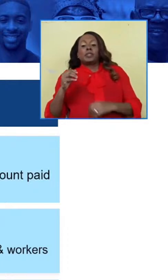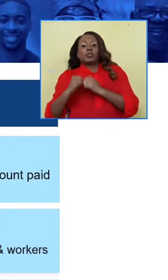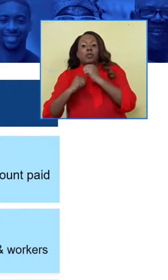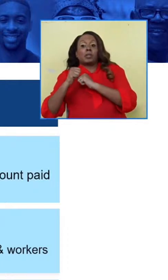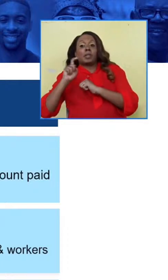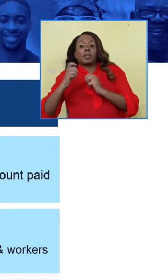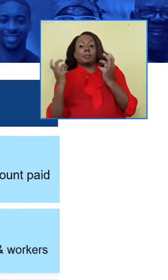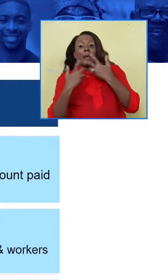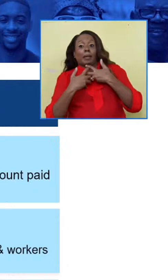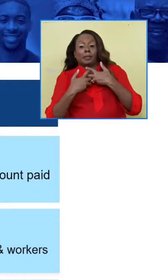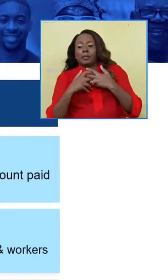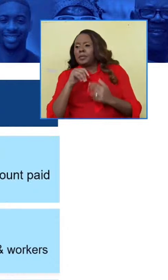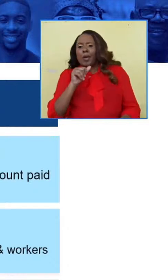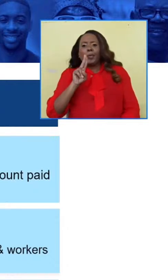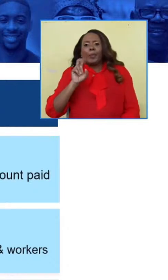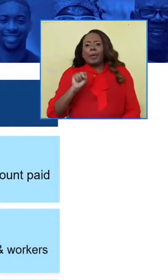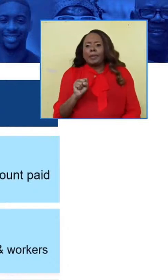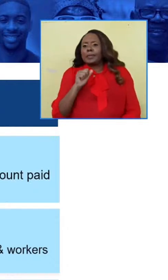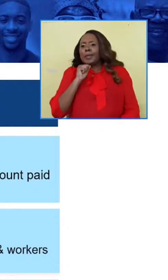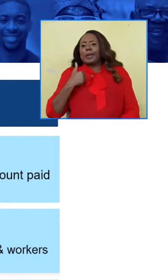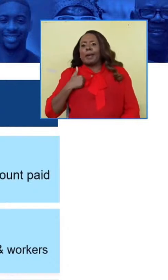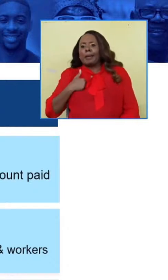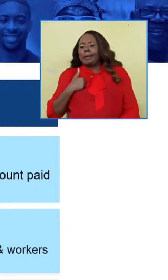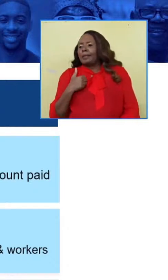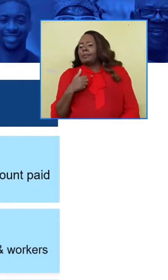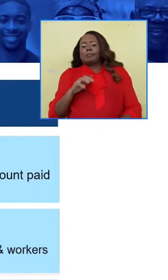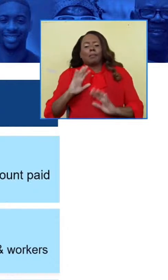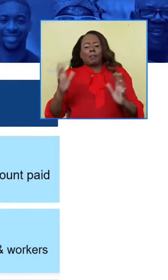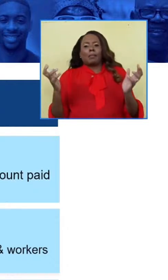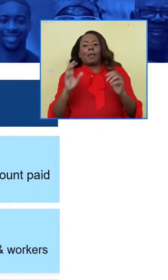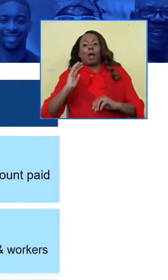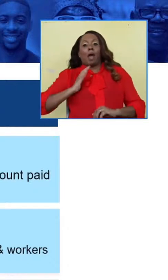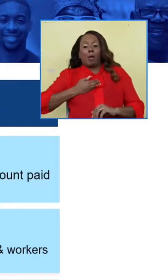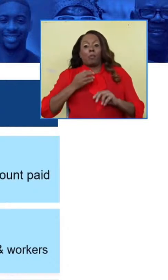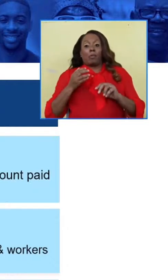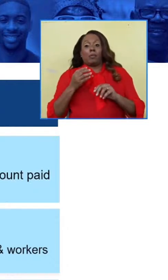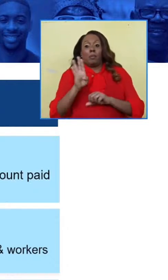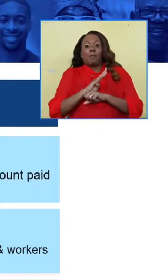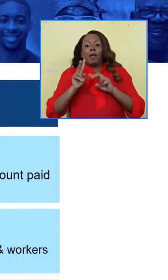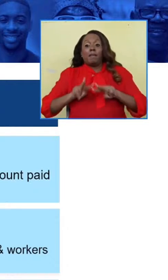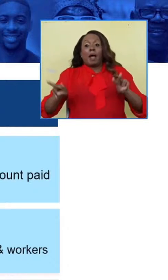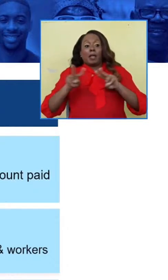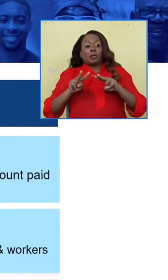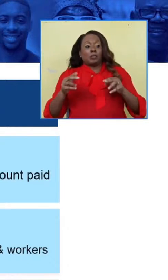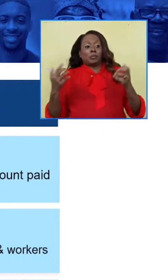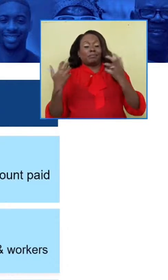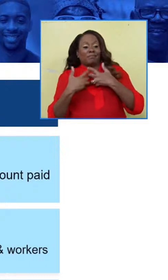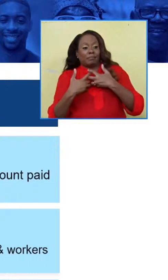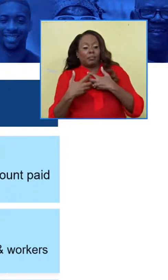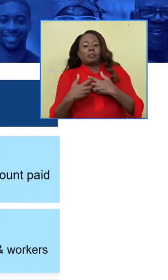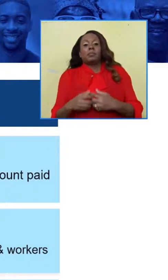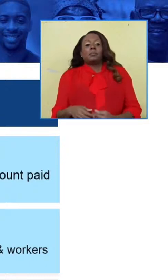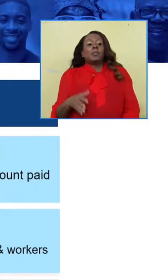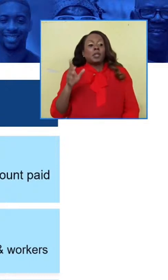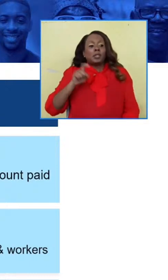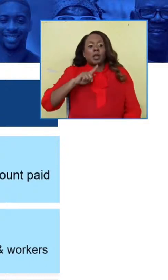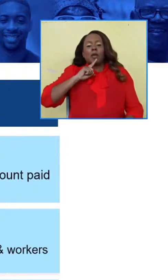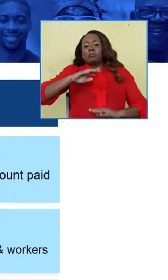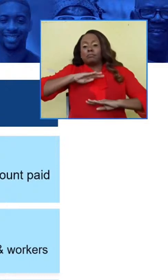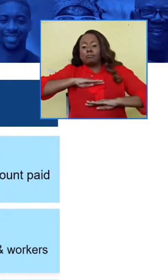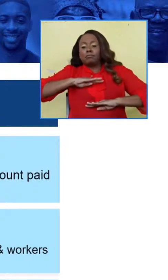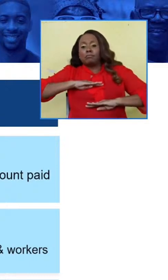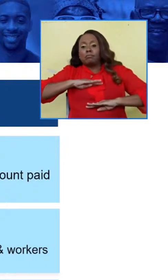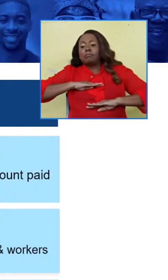changing conditions locally, economic changes, social changes, demographic changes, and it should